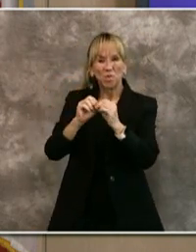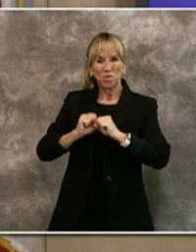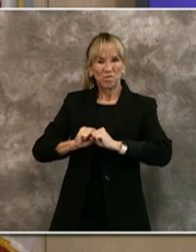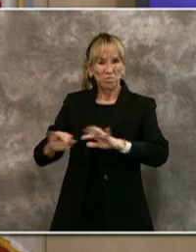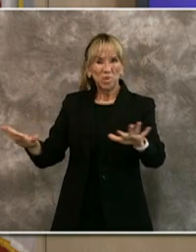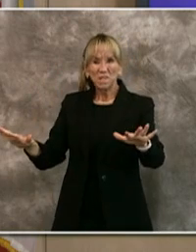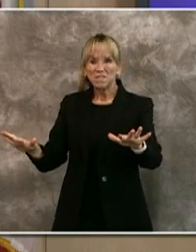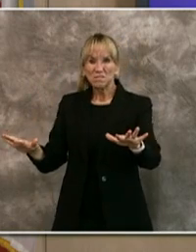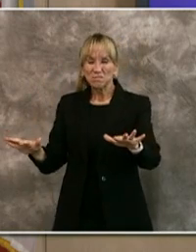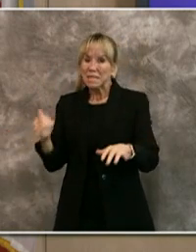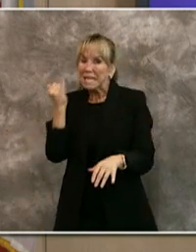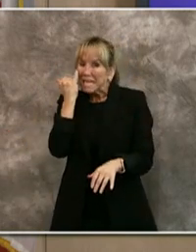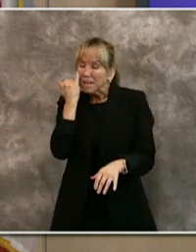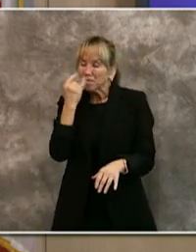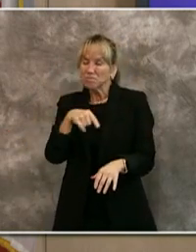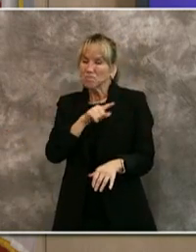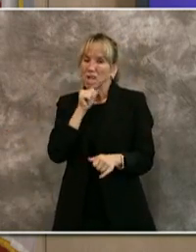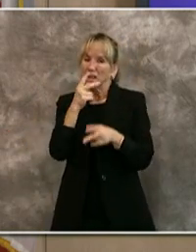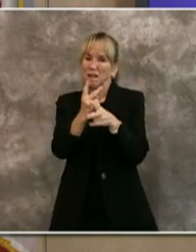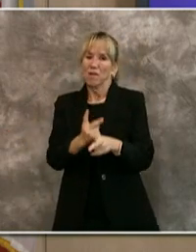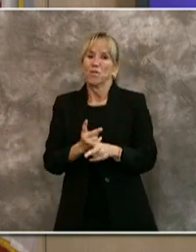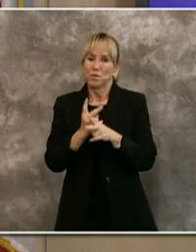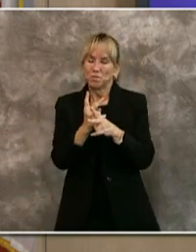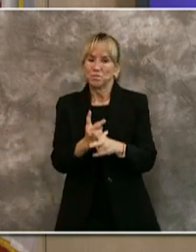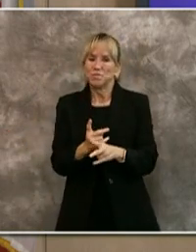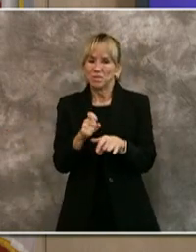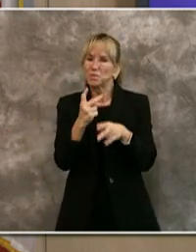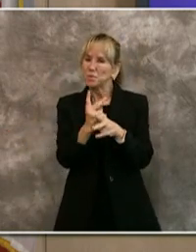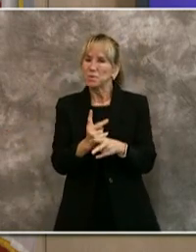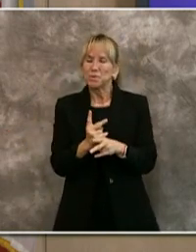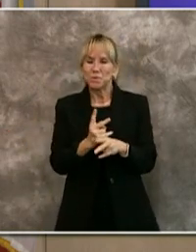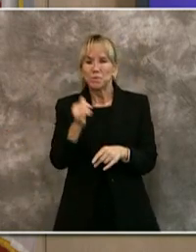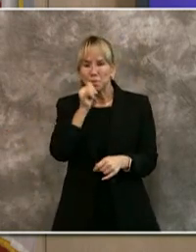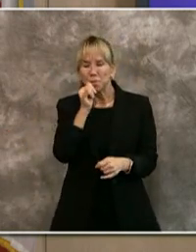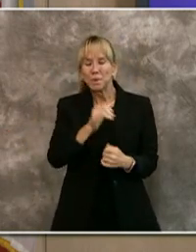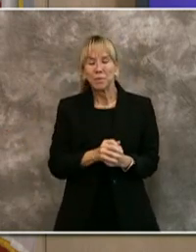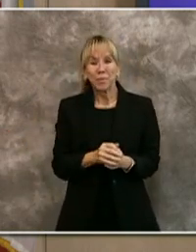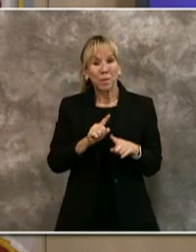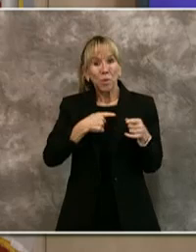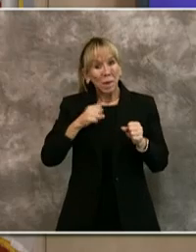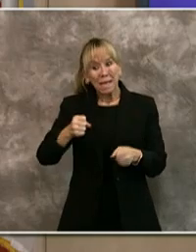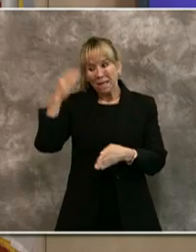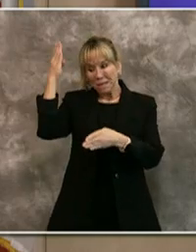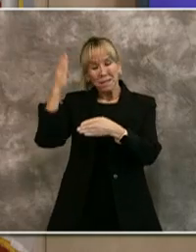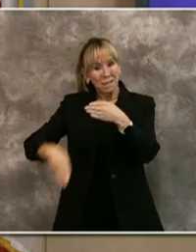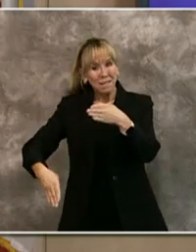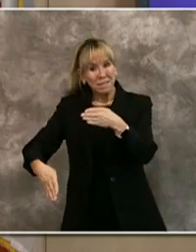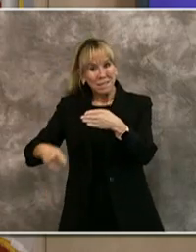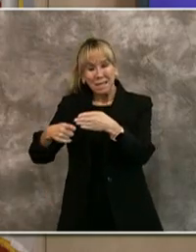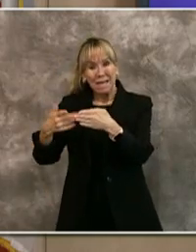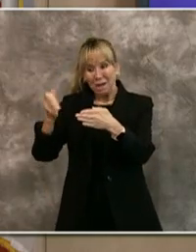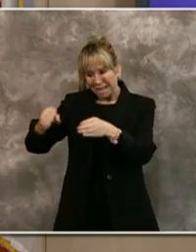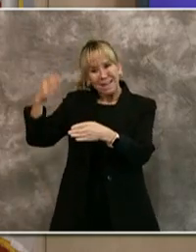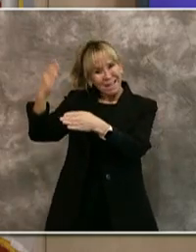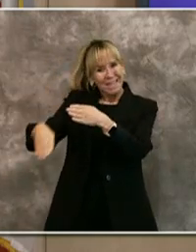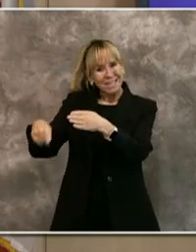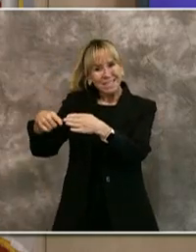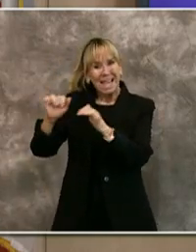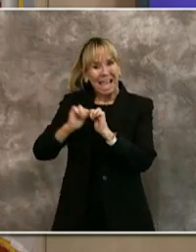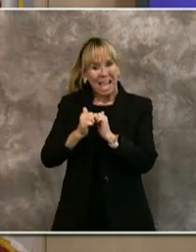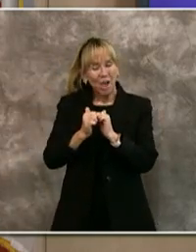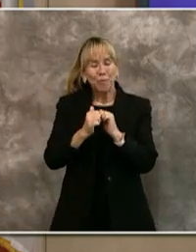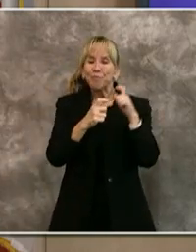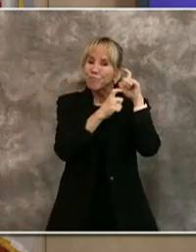if we're not careful. But we can end this cycle. and that means having to wear facial